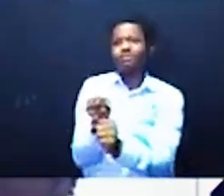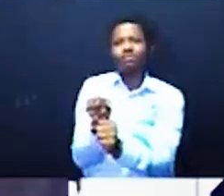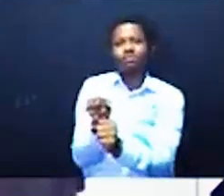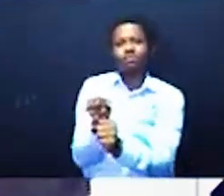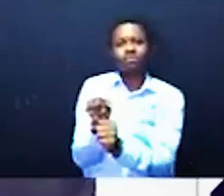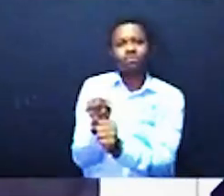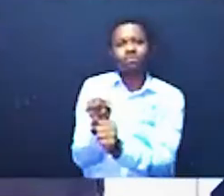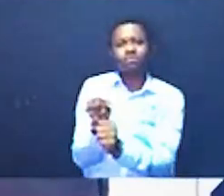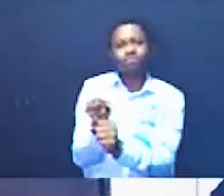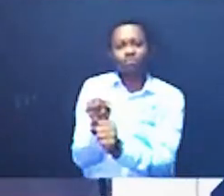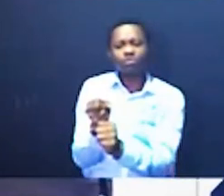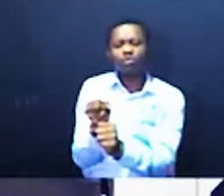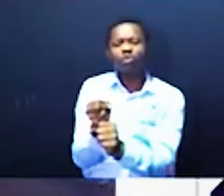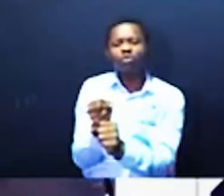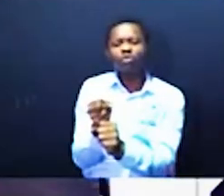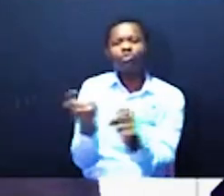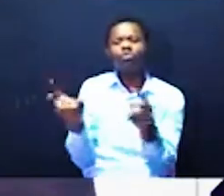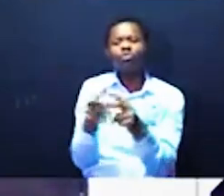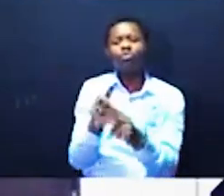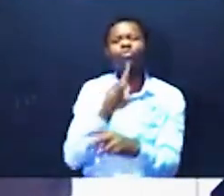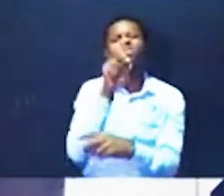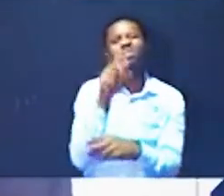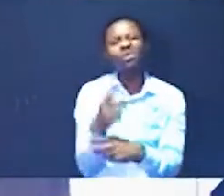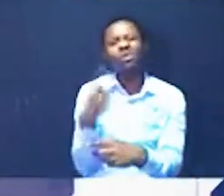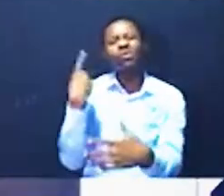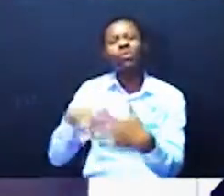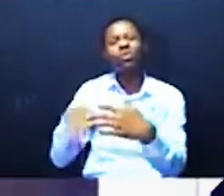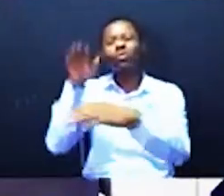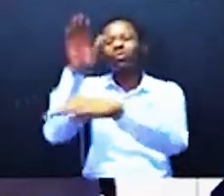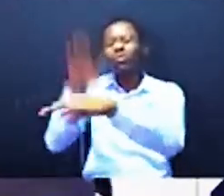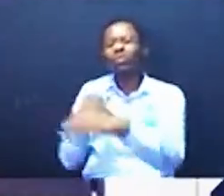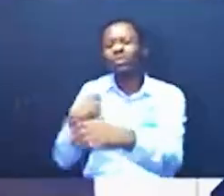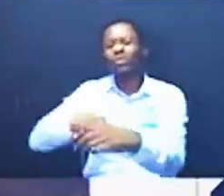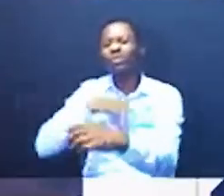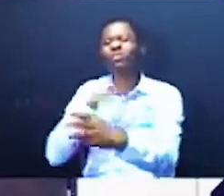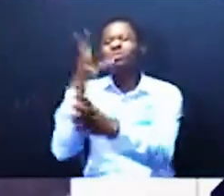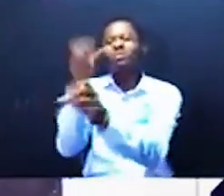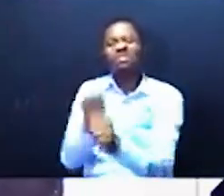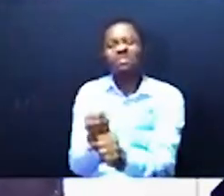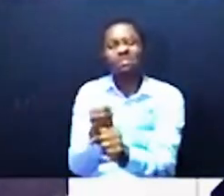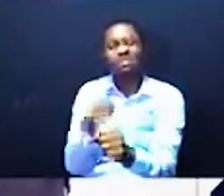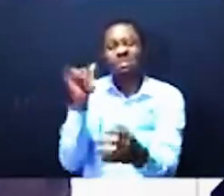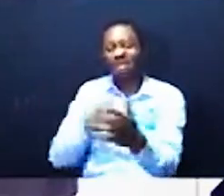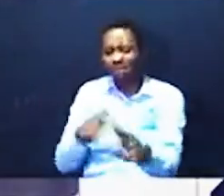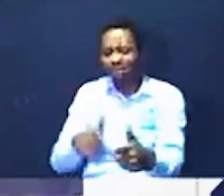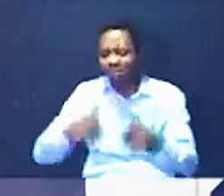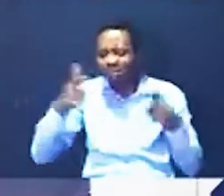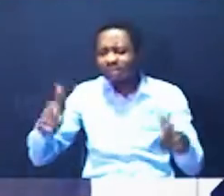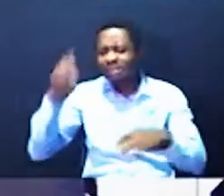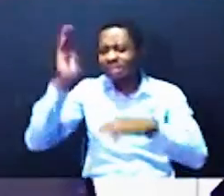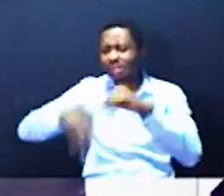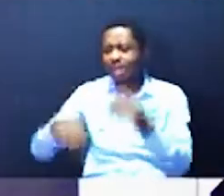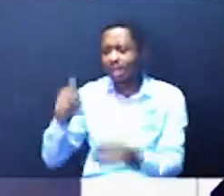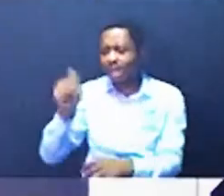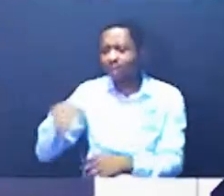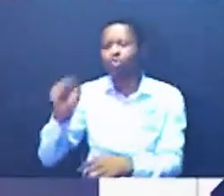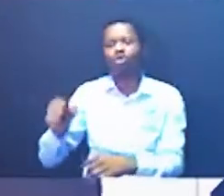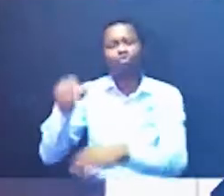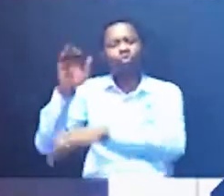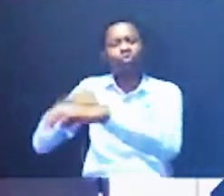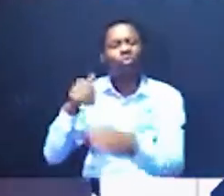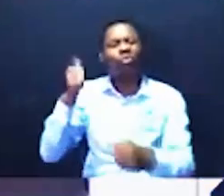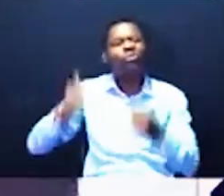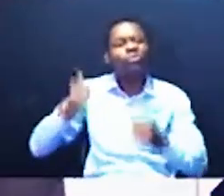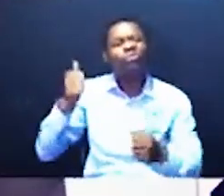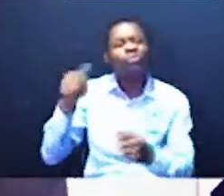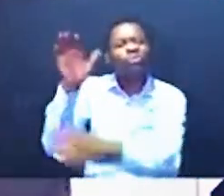So what calling have we received? Into a freben what they are freying. Which is greater than the apostolic call. Ah, a chain as mafo fre. What